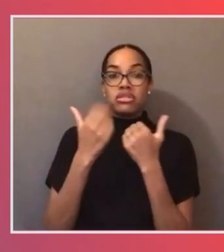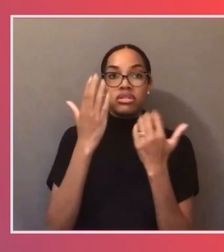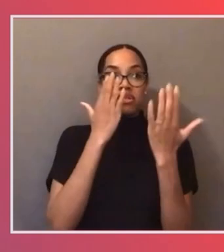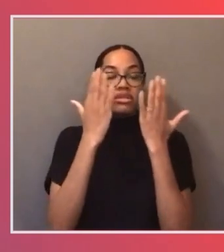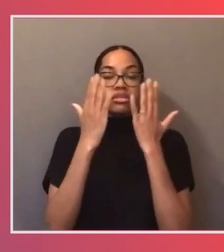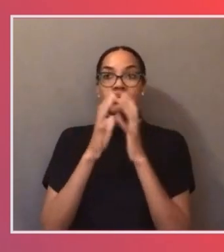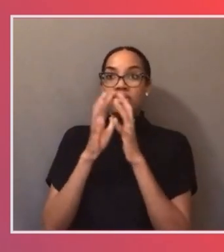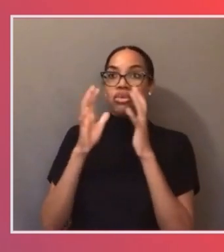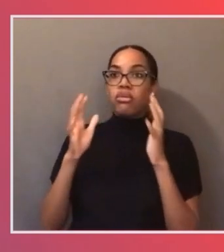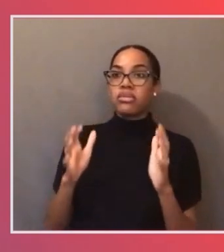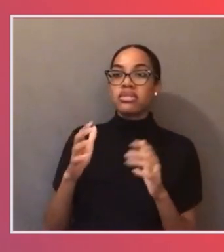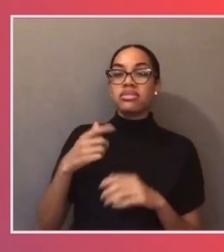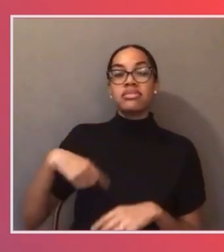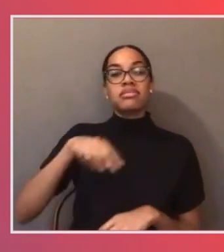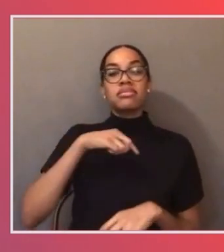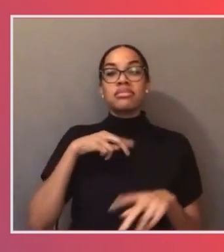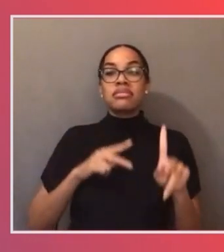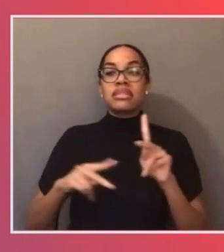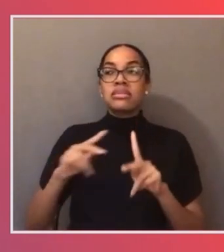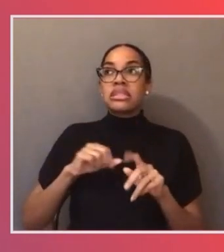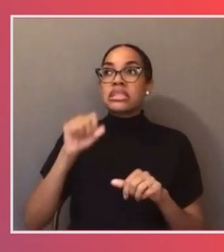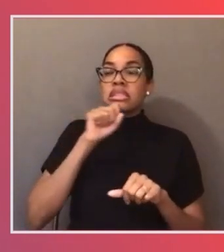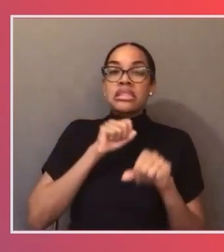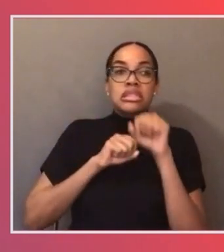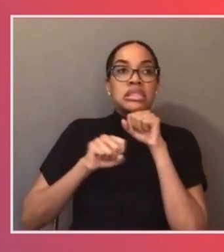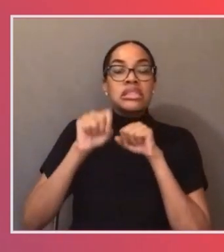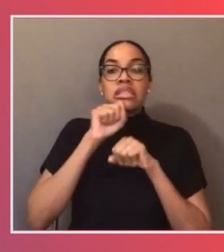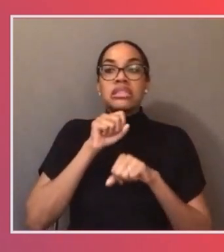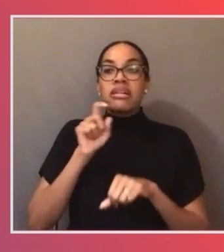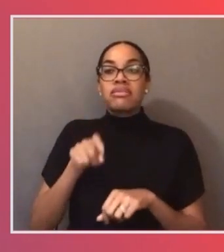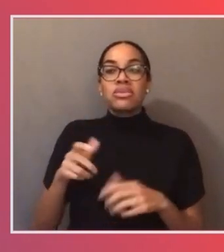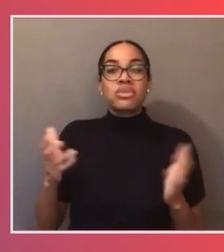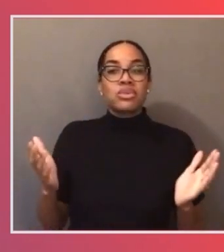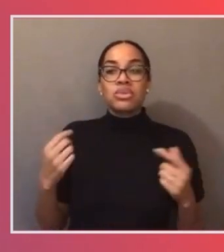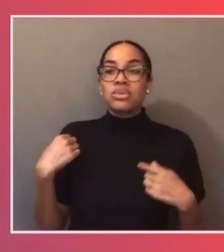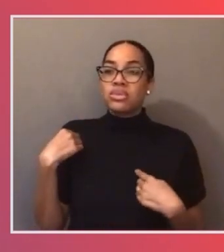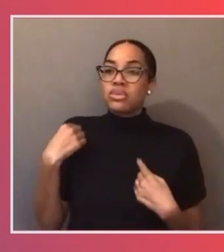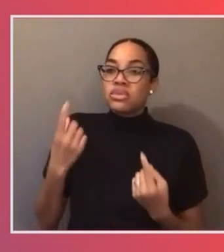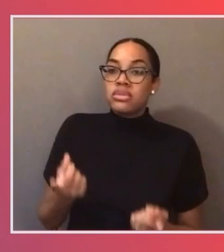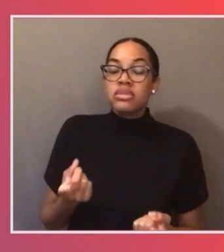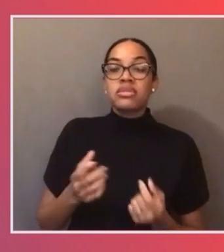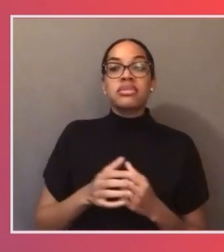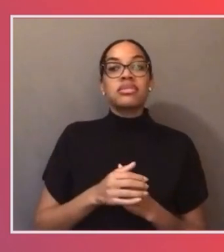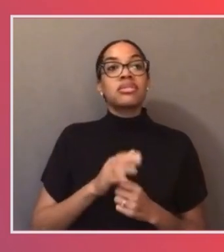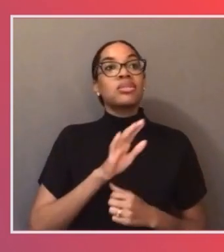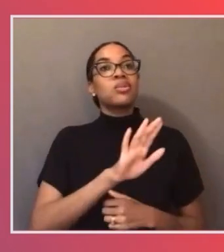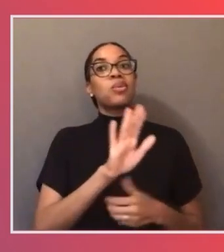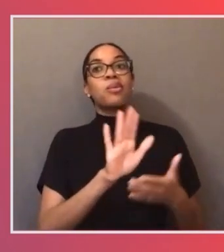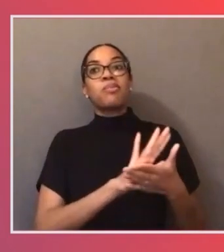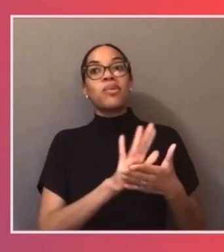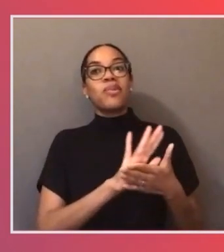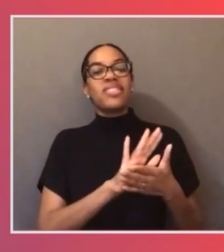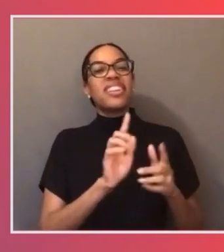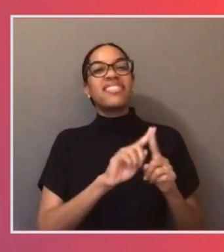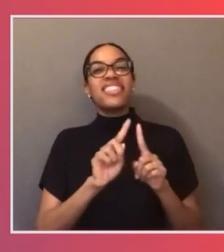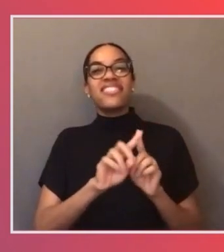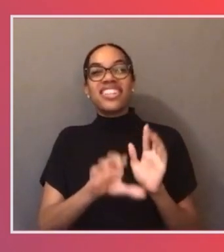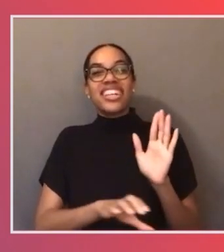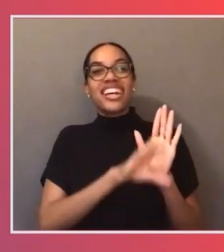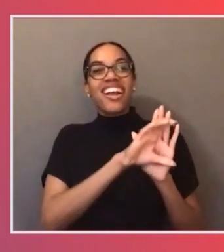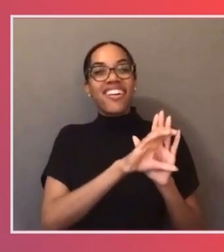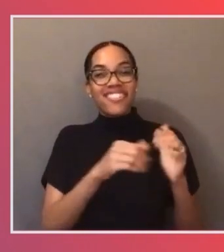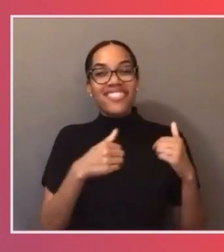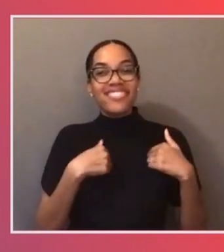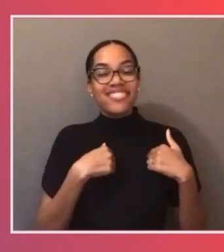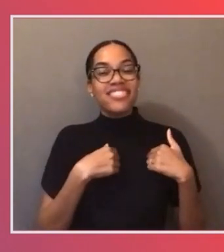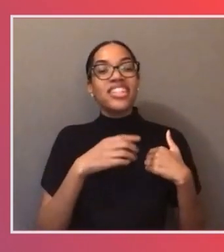about the characters is that even those characters who, you know, they start out having, you know, issues with each other